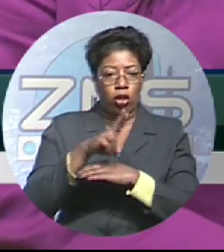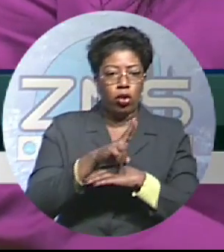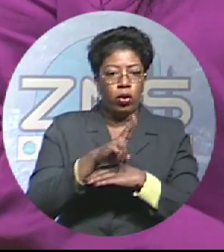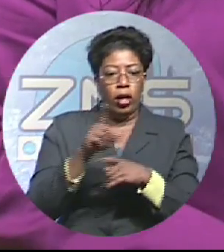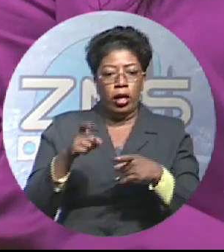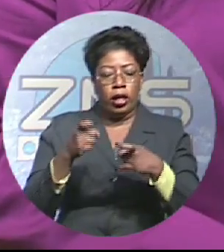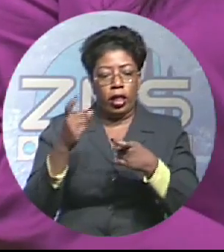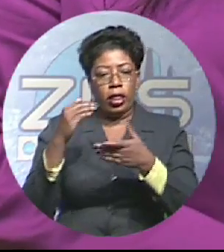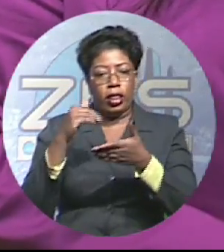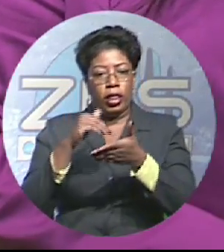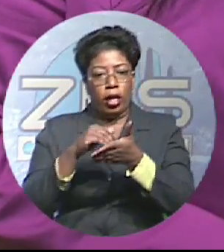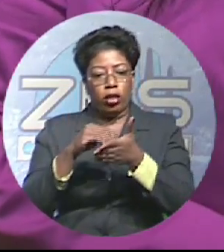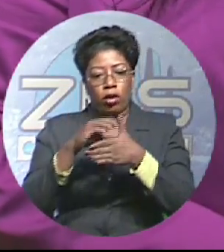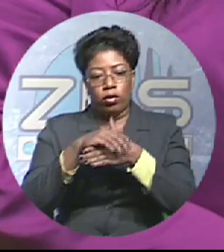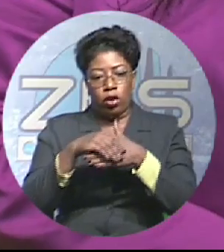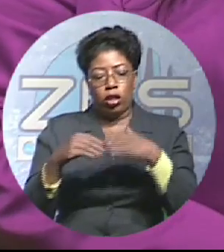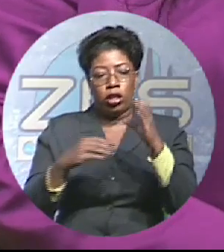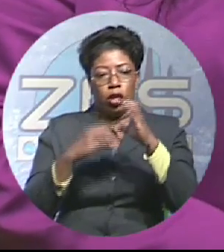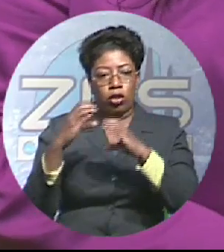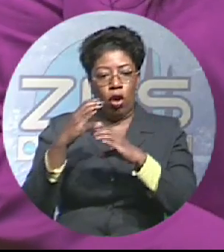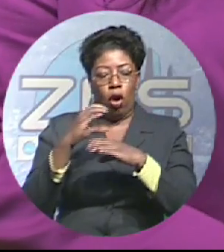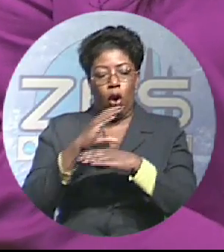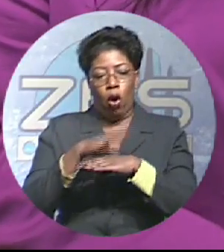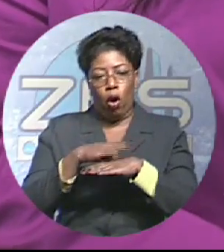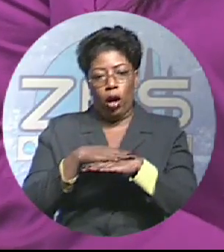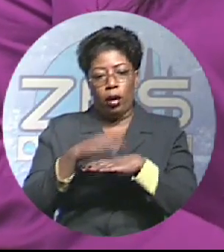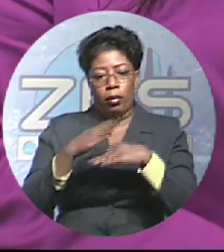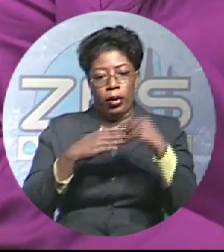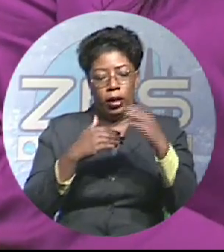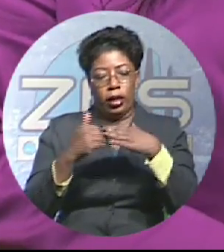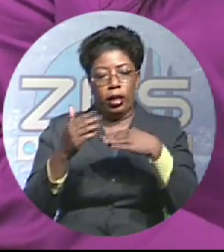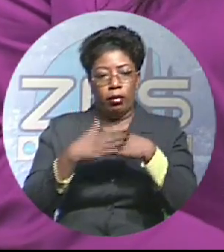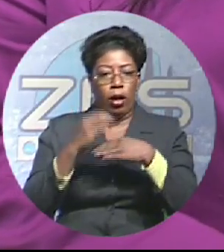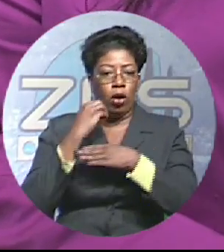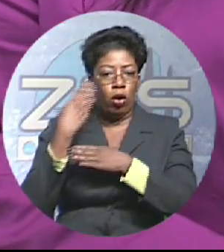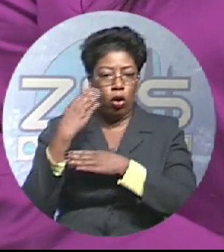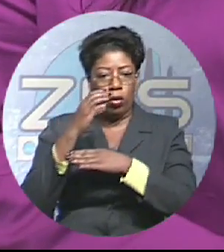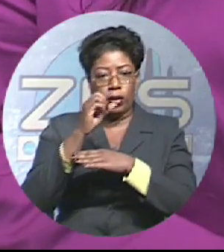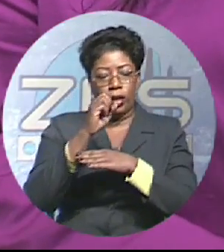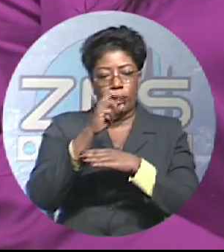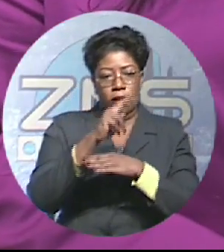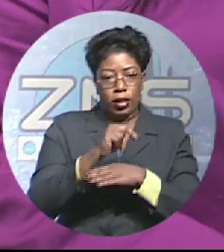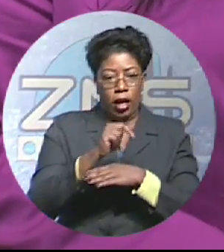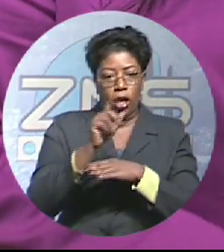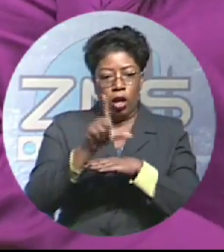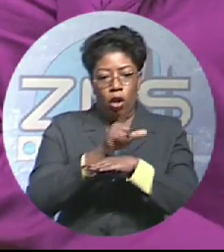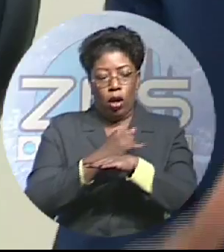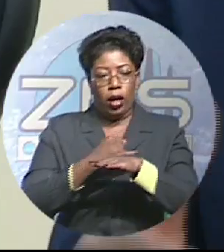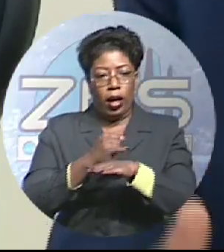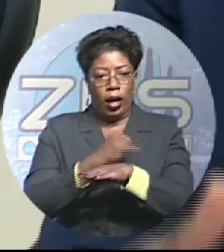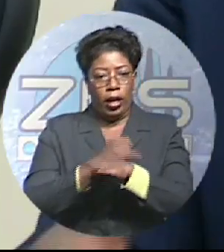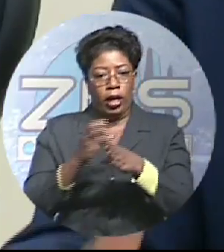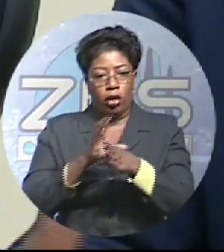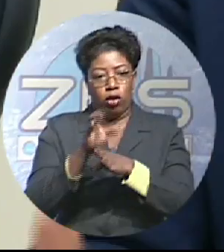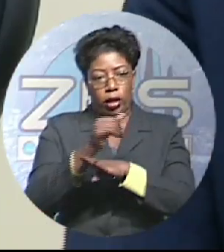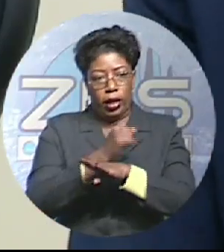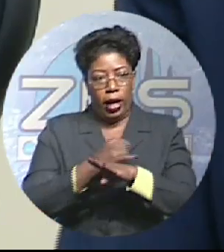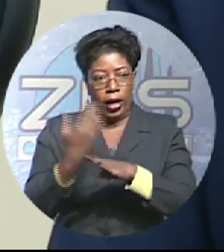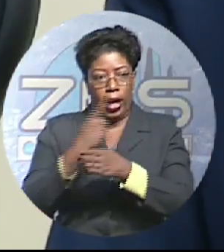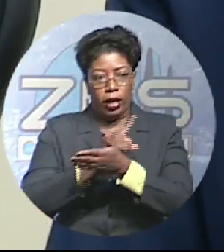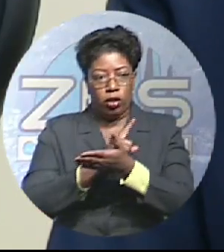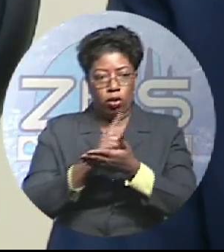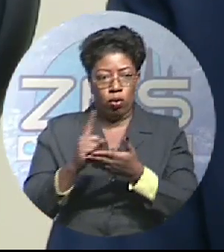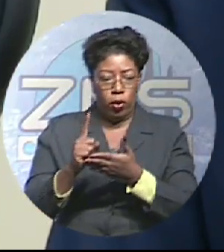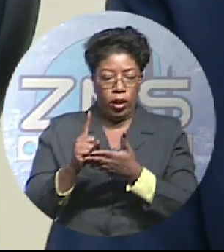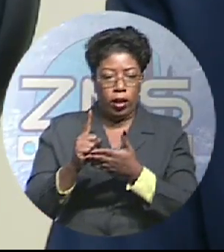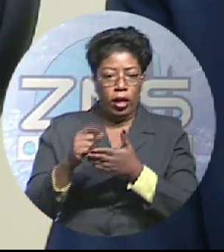thousands of dollars in contracts for the rebuilding of homes on Crooked Island, San Salvador, and Long Island. Last week, Thursday and Friday,